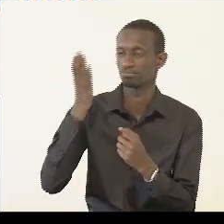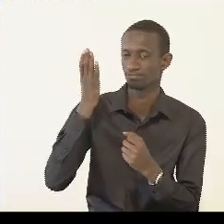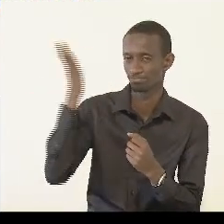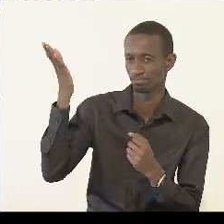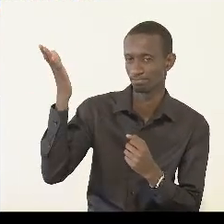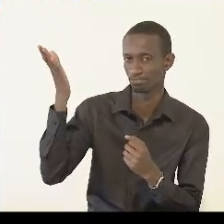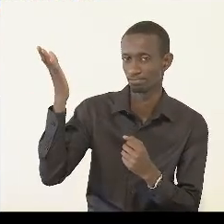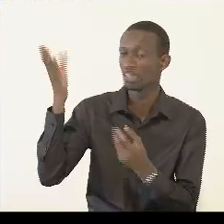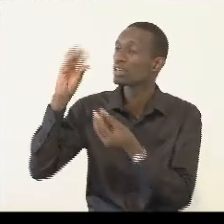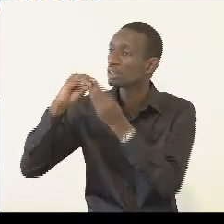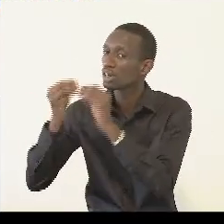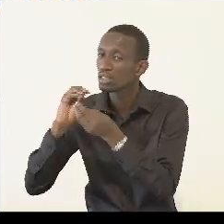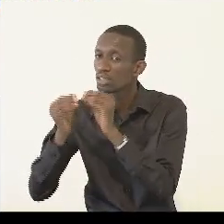terminologies,